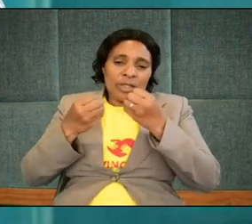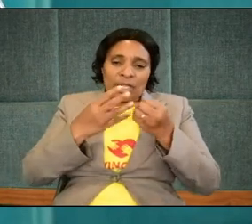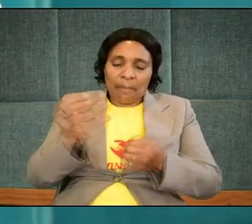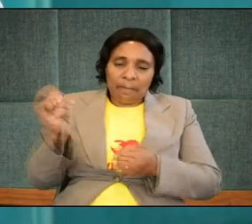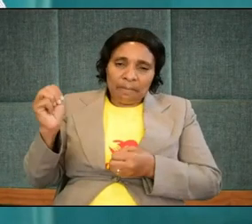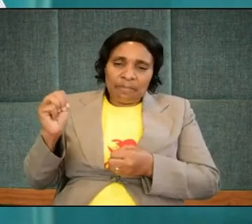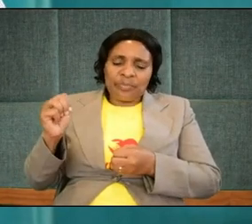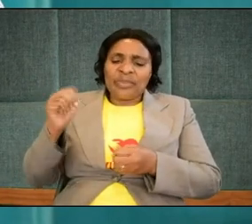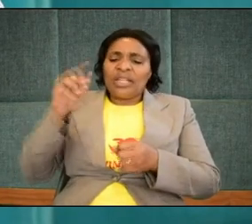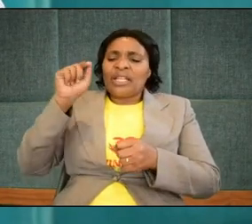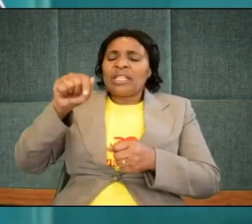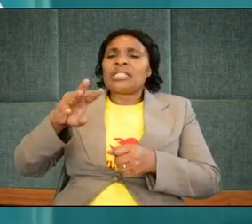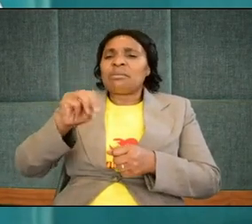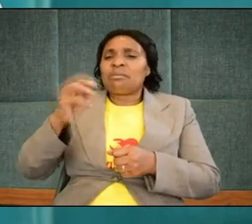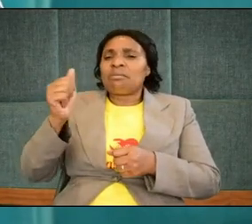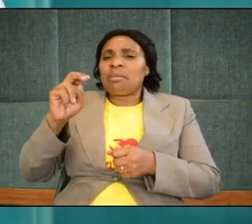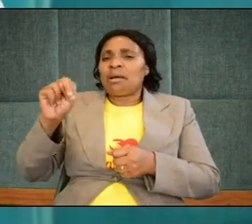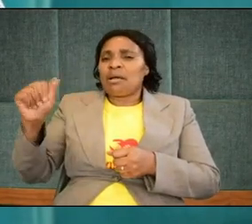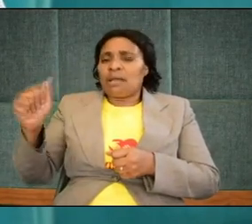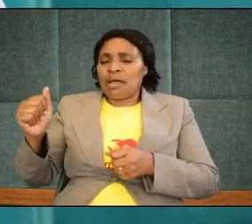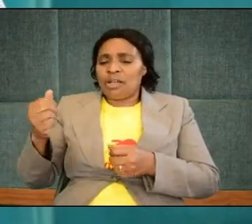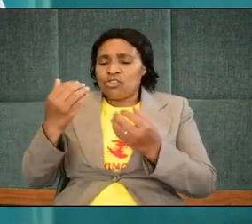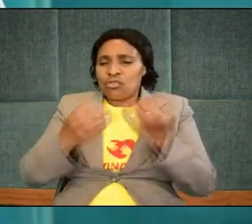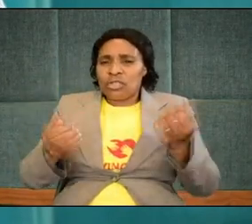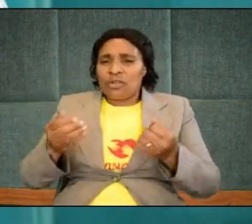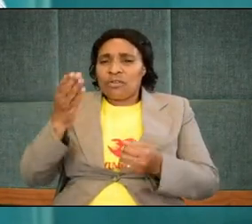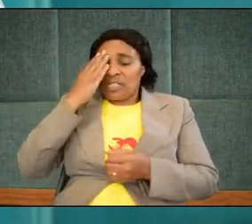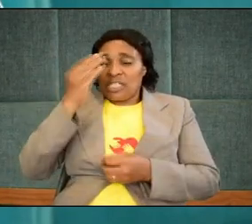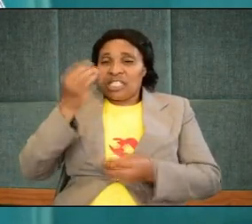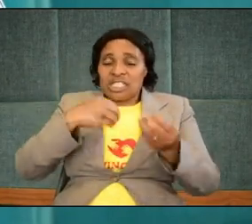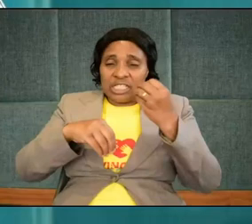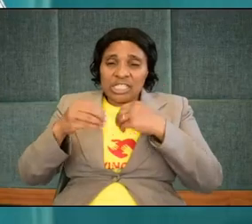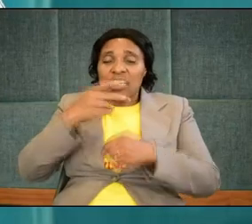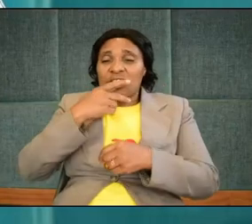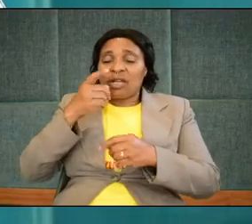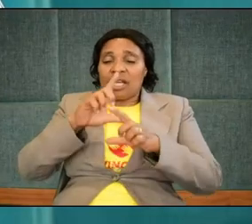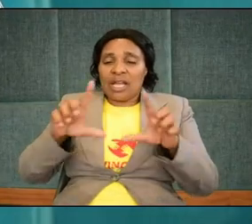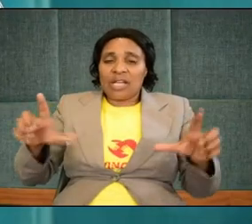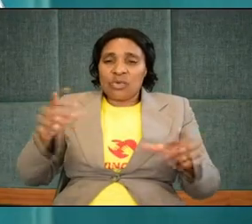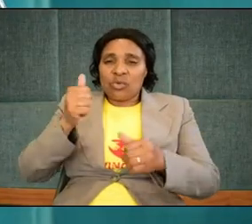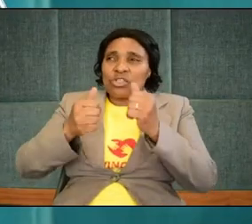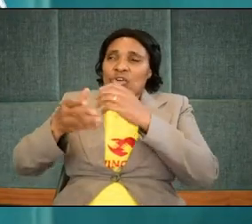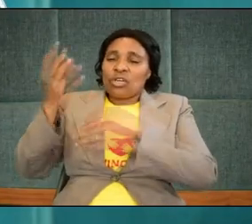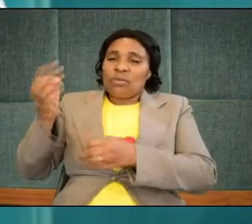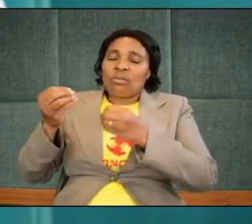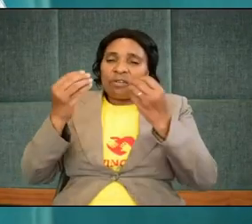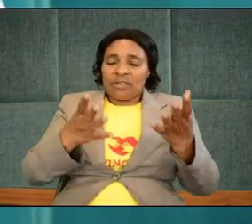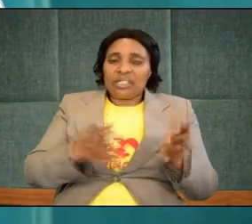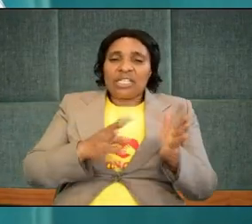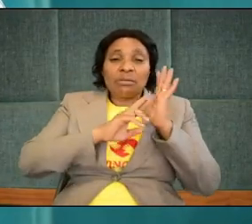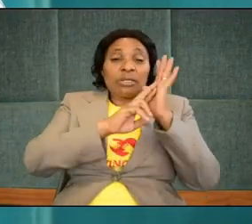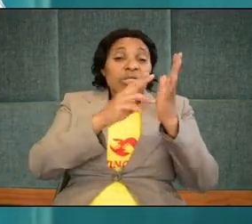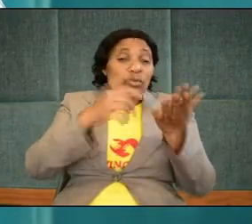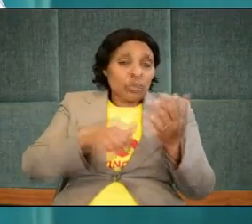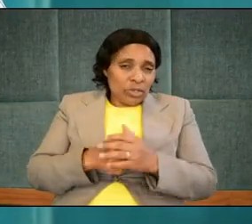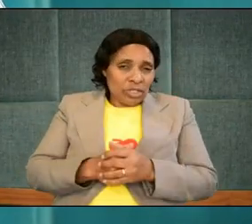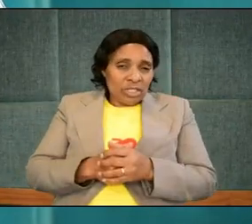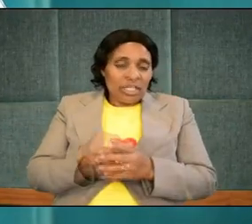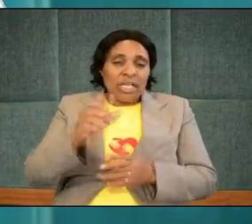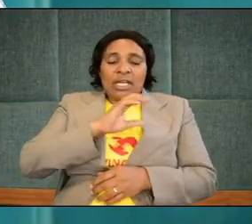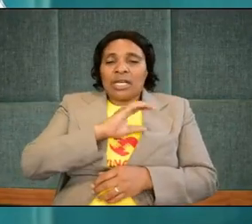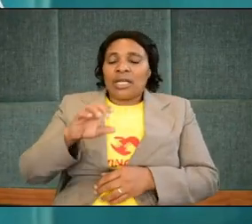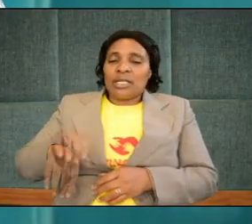The manna that the children of Israel ate in the wilderness that God provided represented Jesus